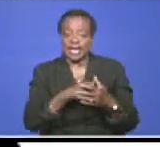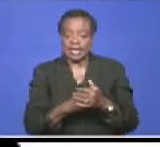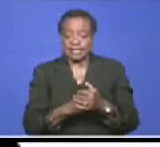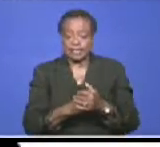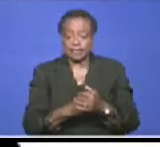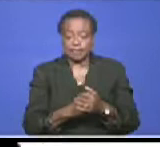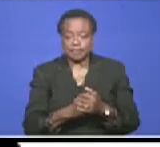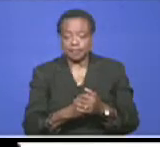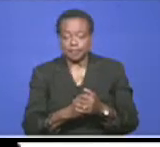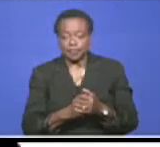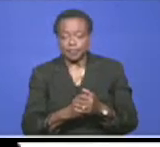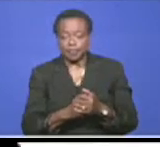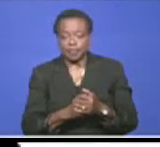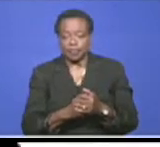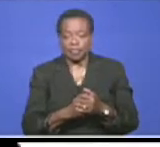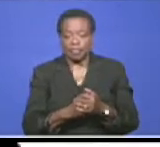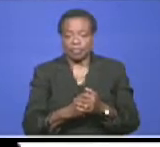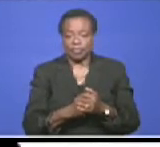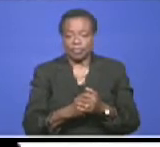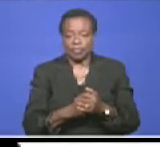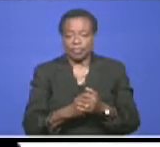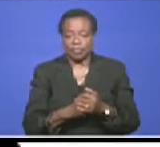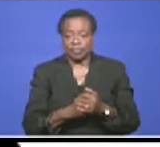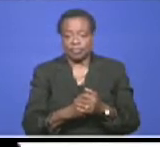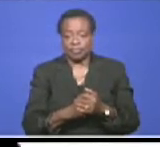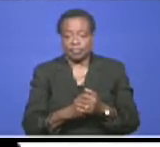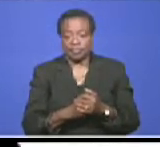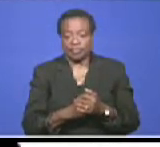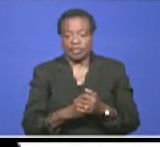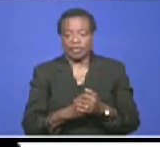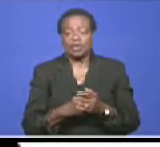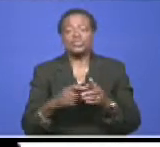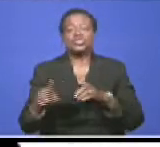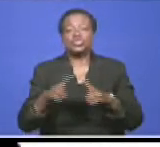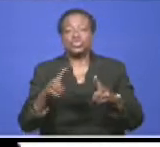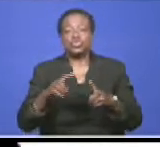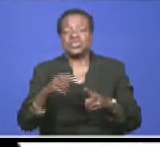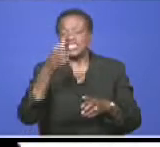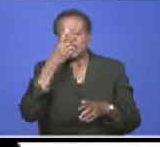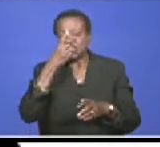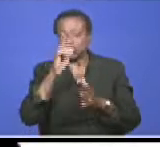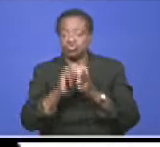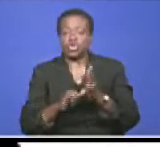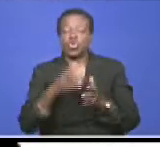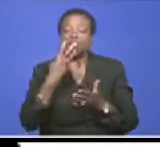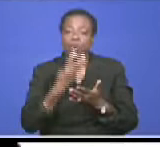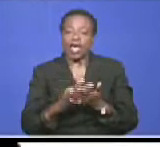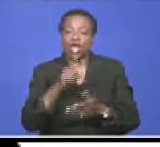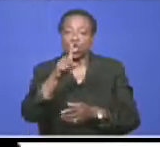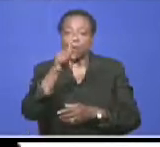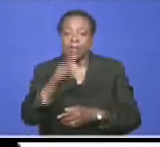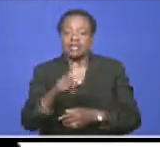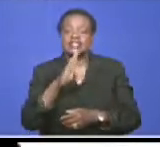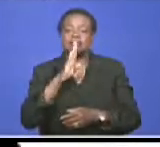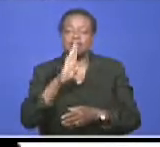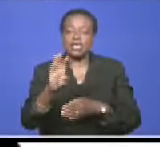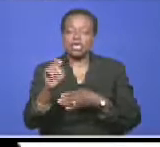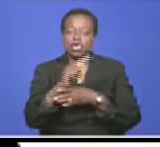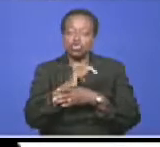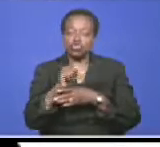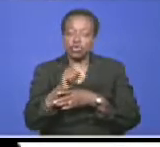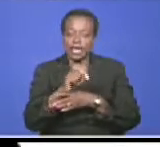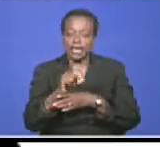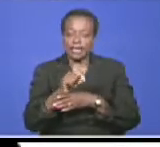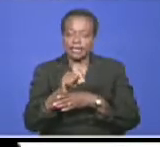specialty of dentistry, and to do it well, you must be trained. And